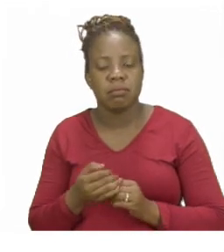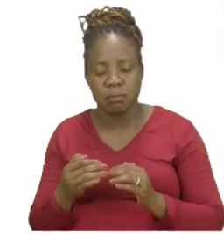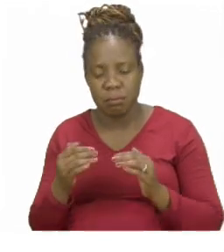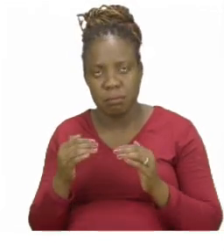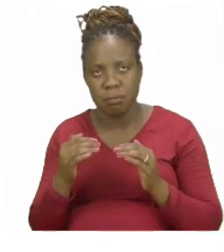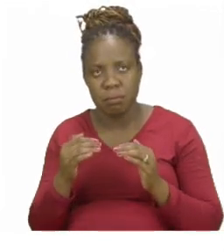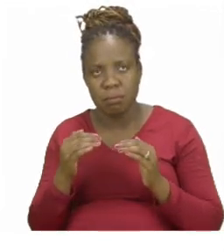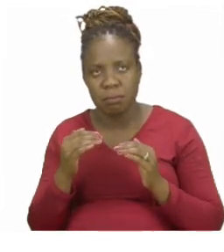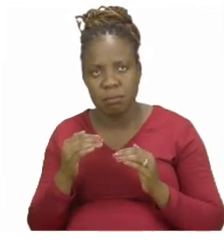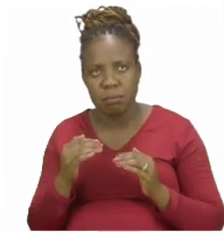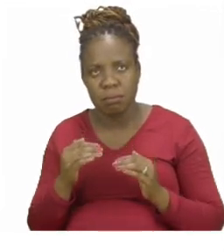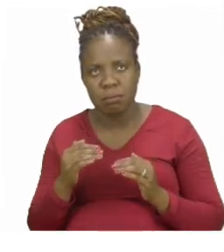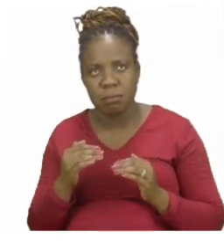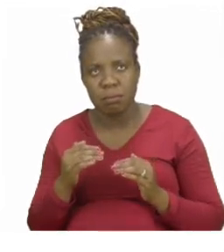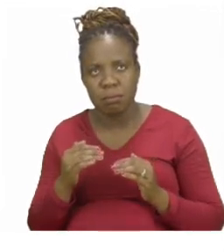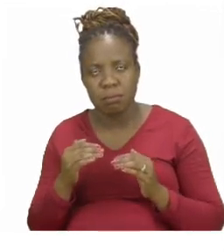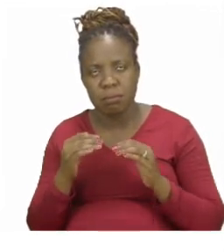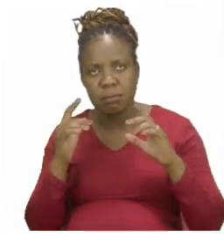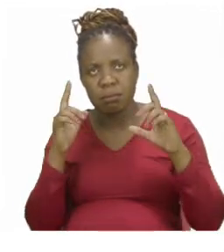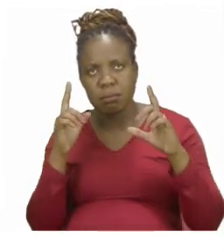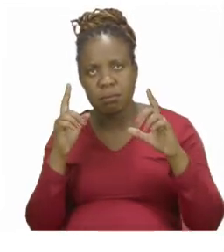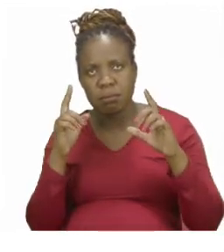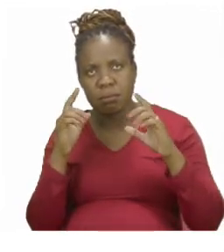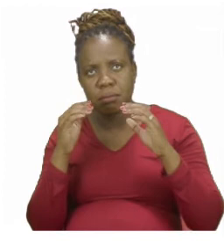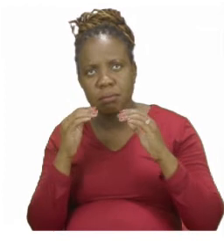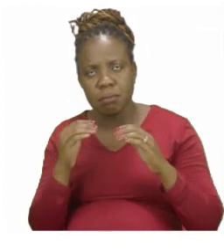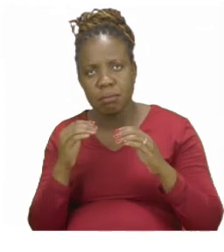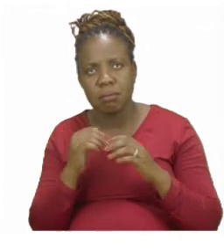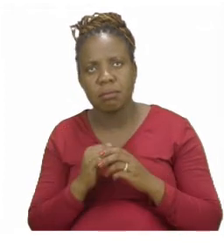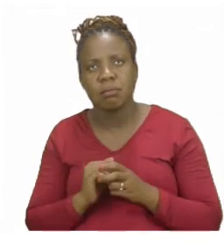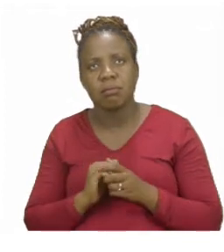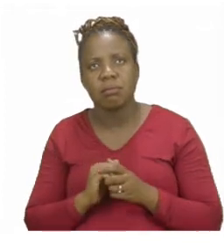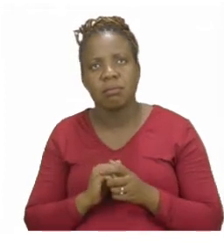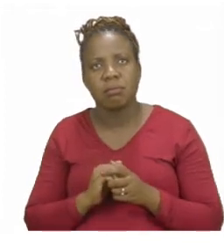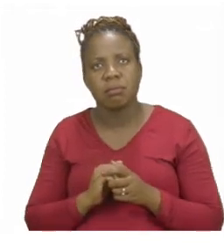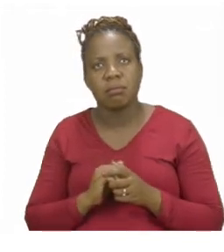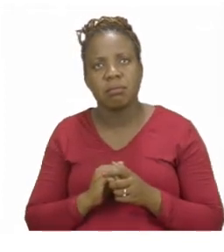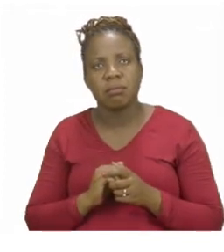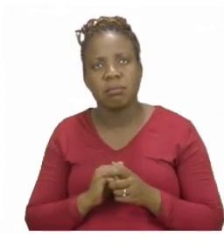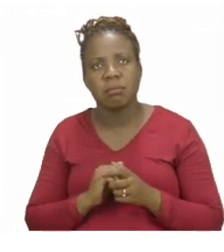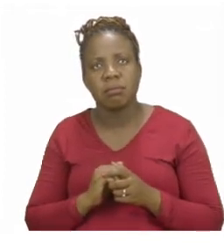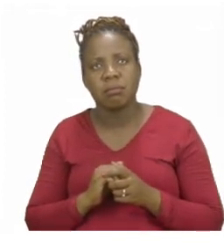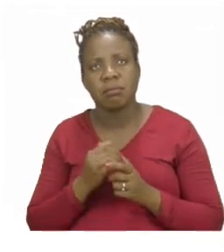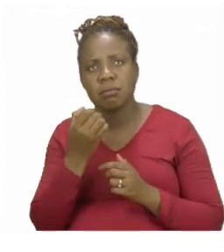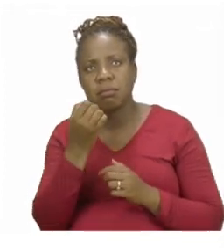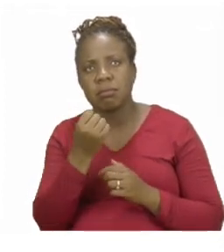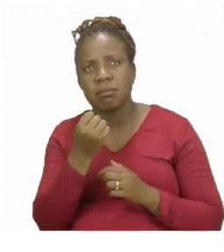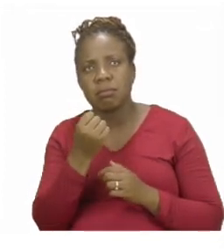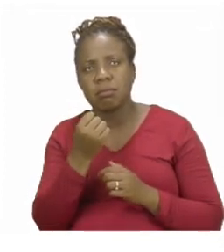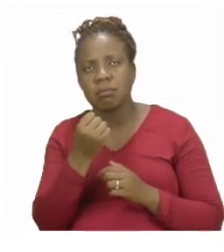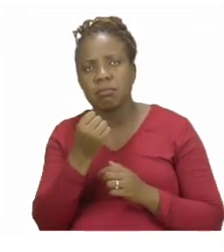the last row, can you see the last row? There are 1, 2, 3,